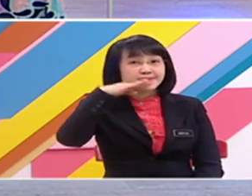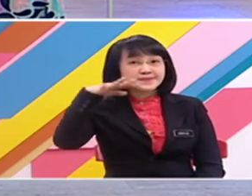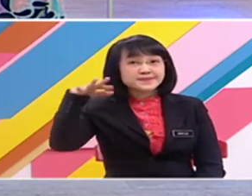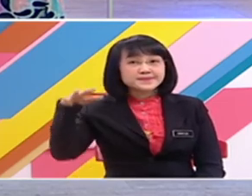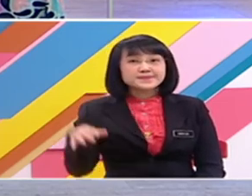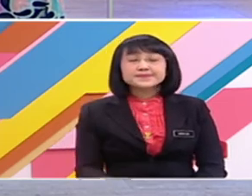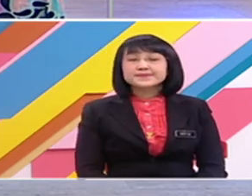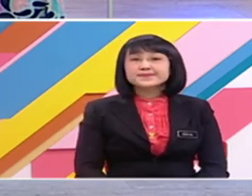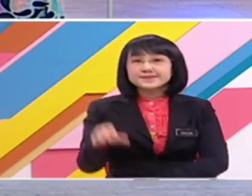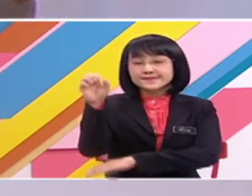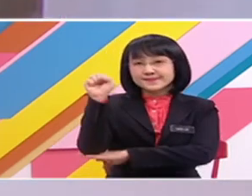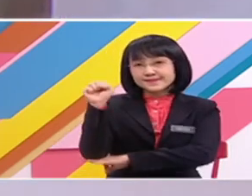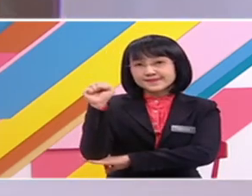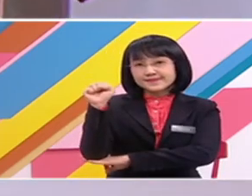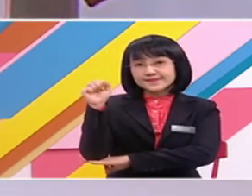right.